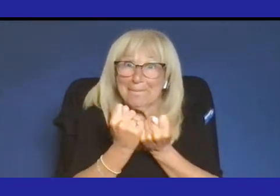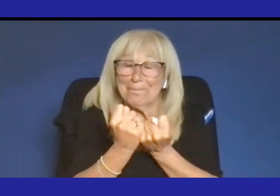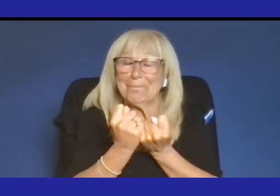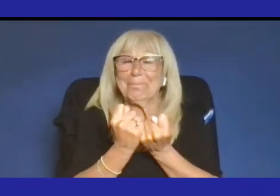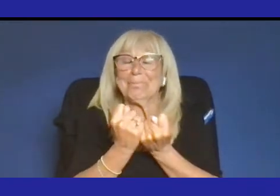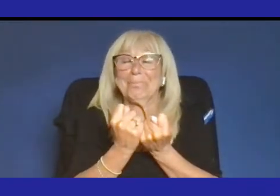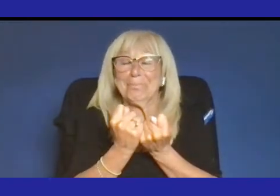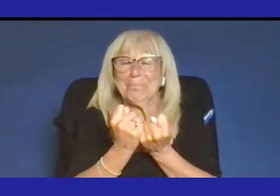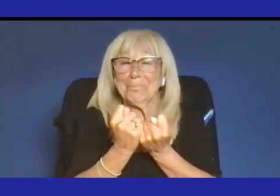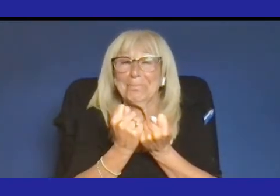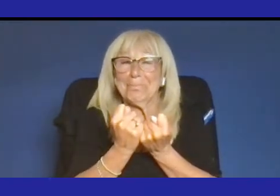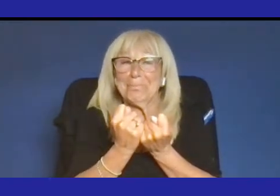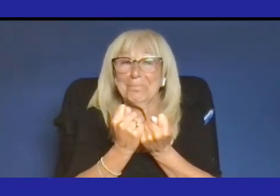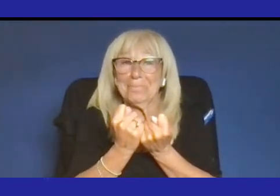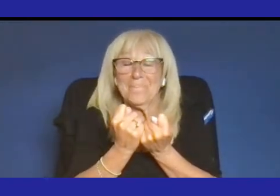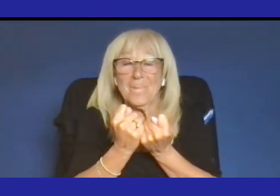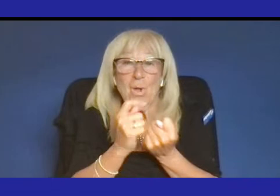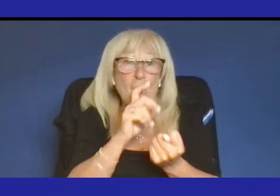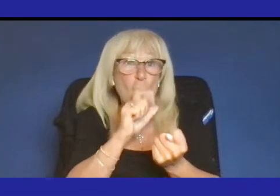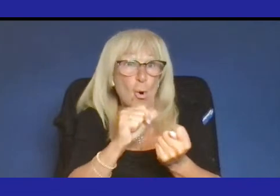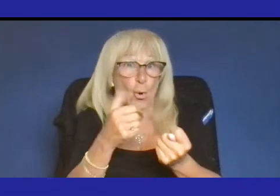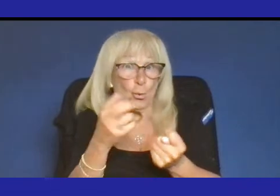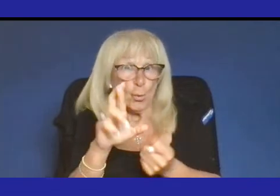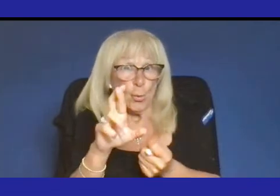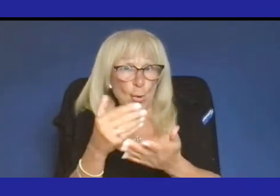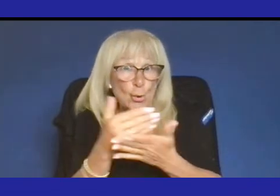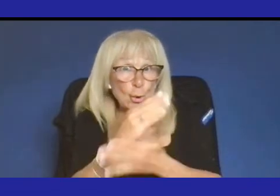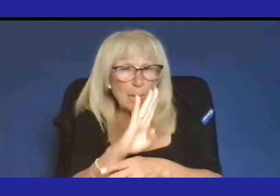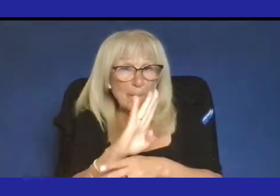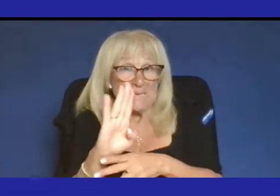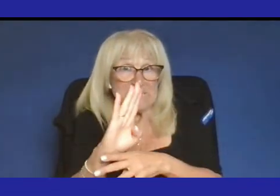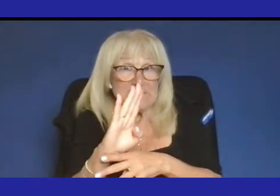So any old or new business to come before this How are you committee? doing on staffing?